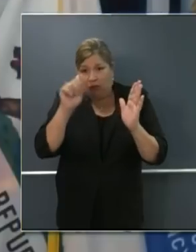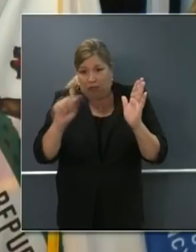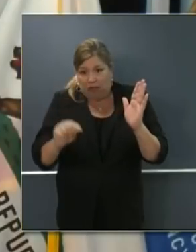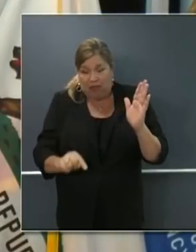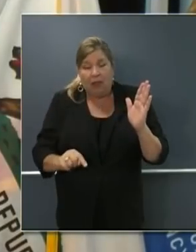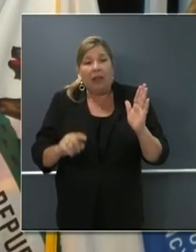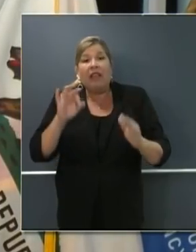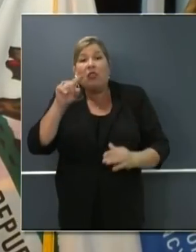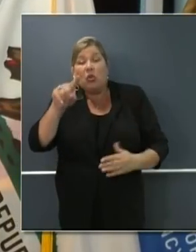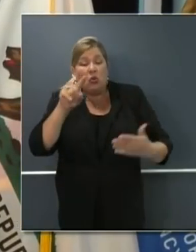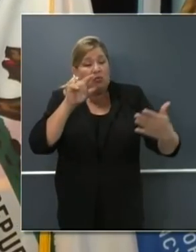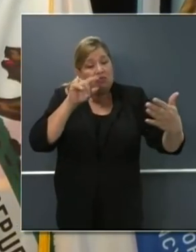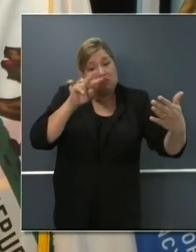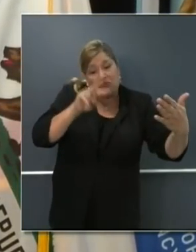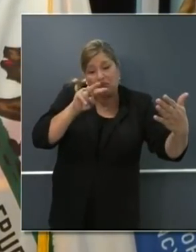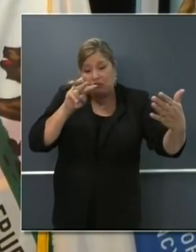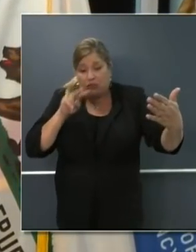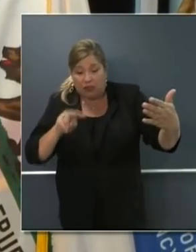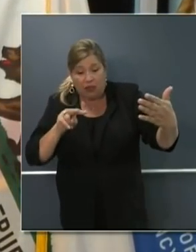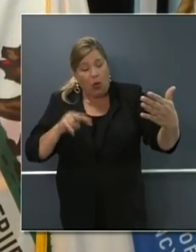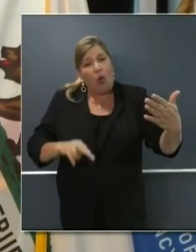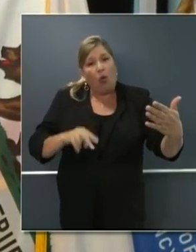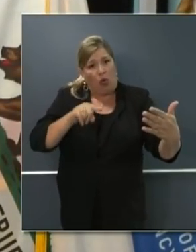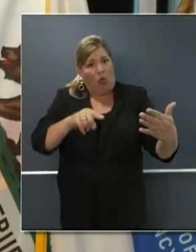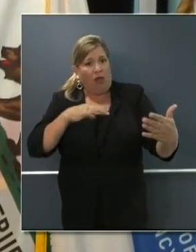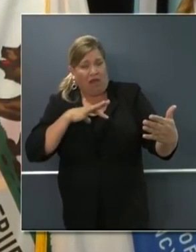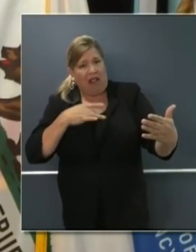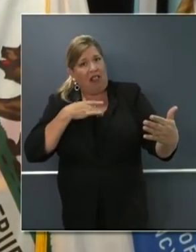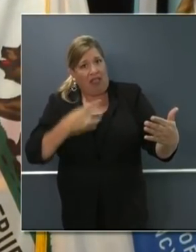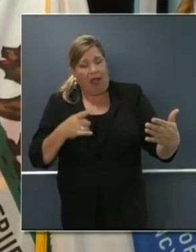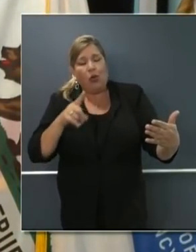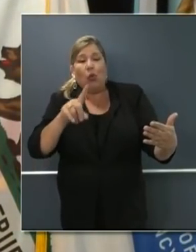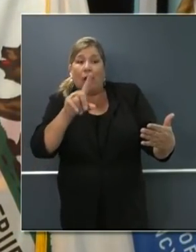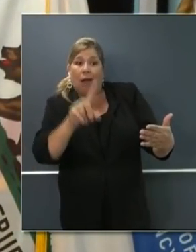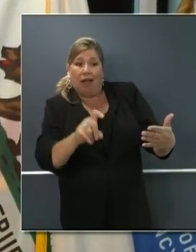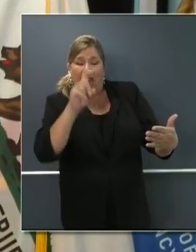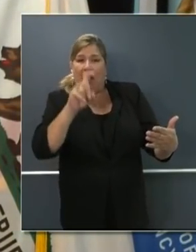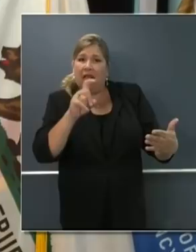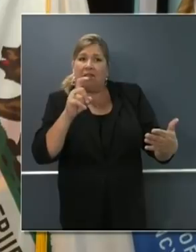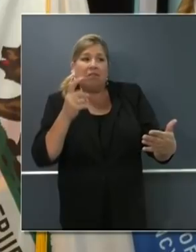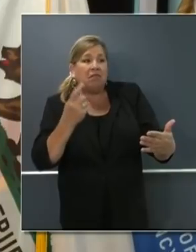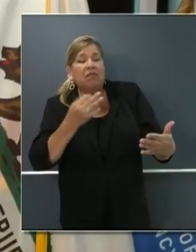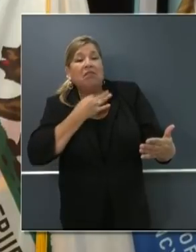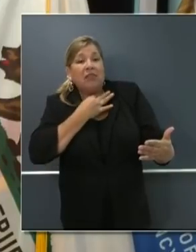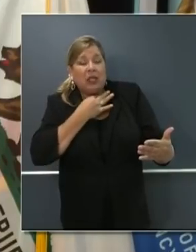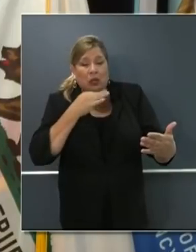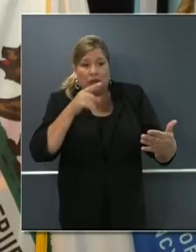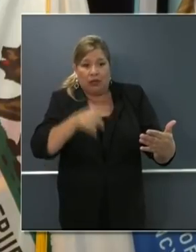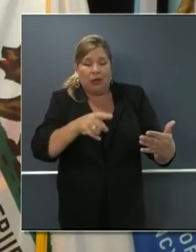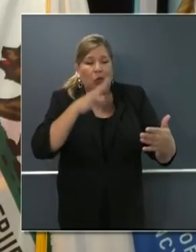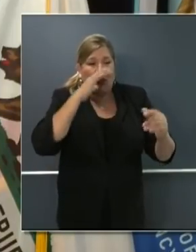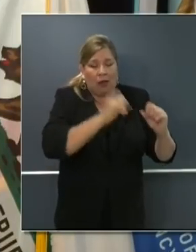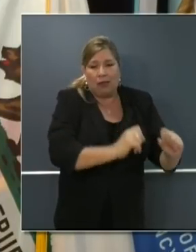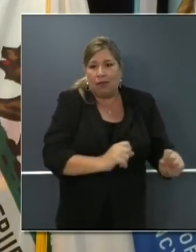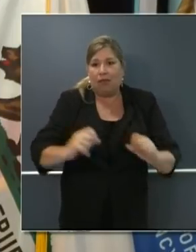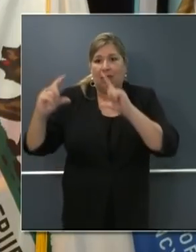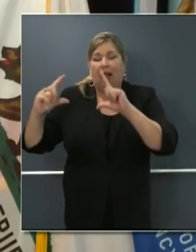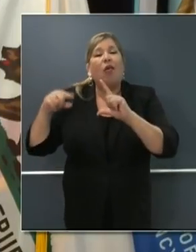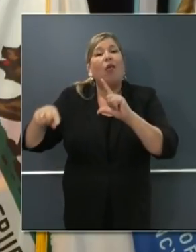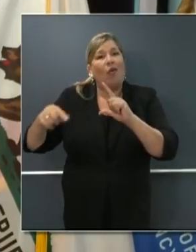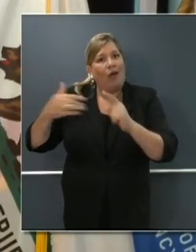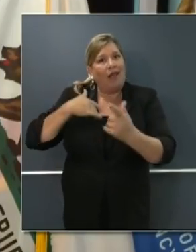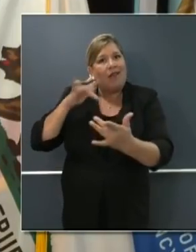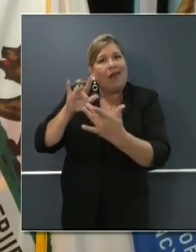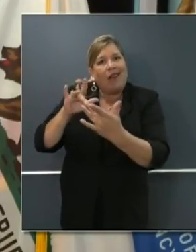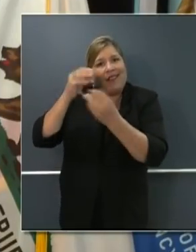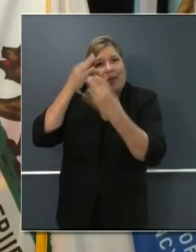of interest to you, you can click on, which will then bring you additional information around the contact information